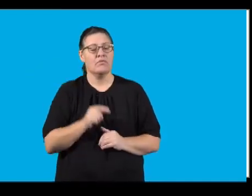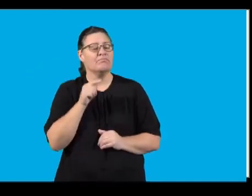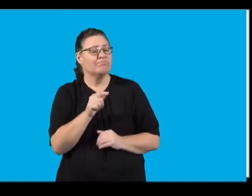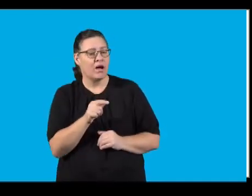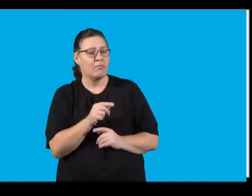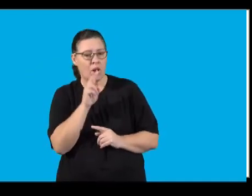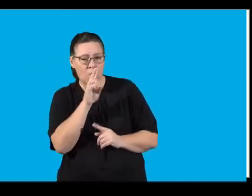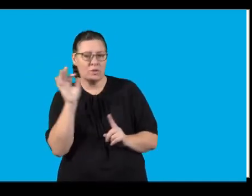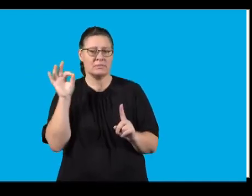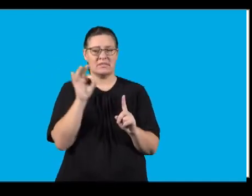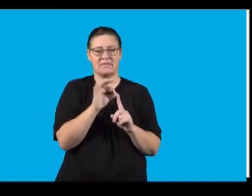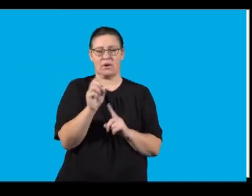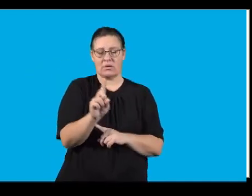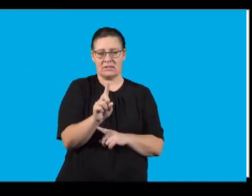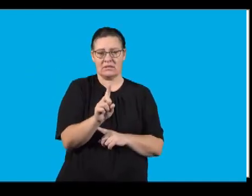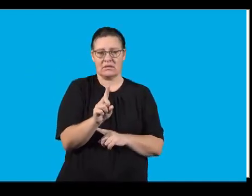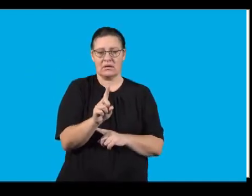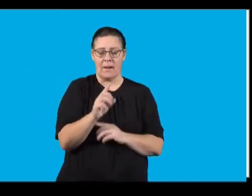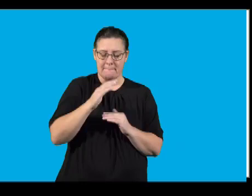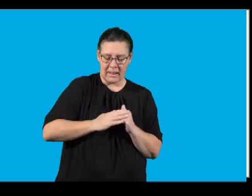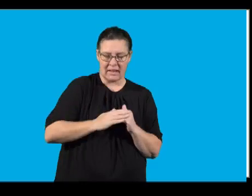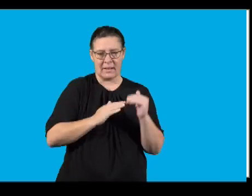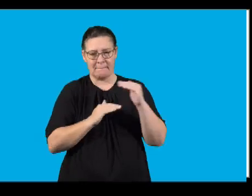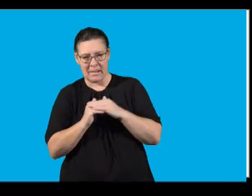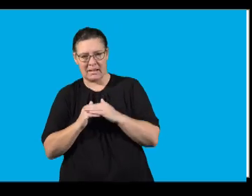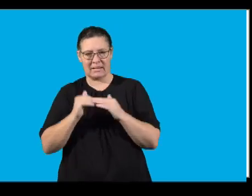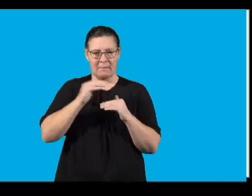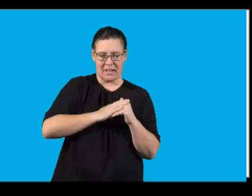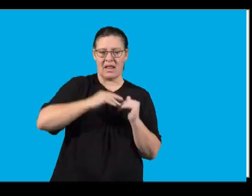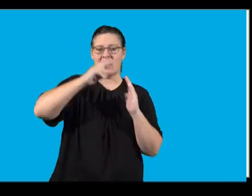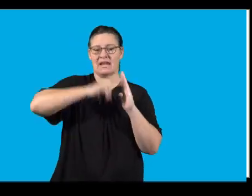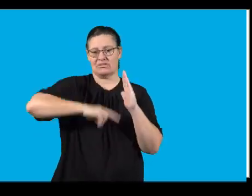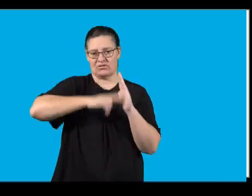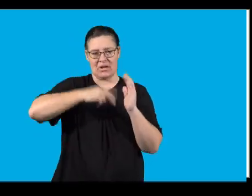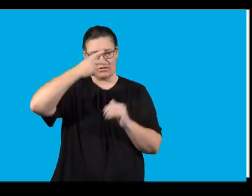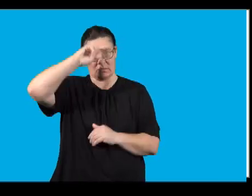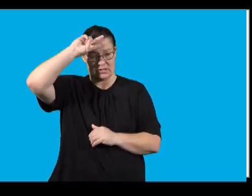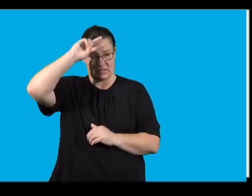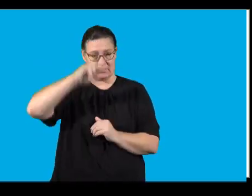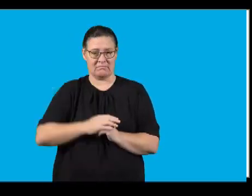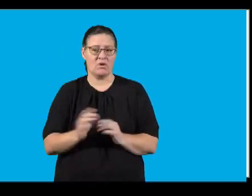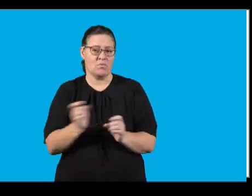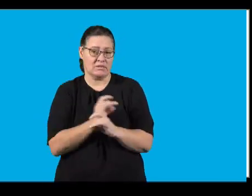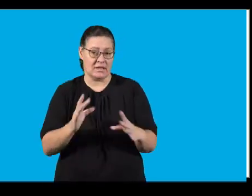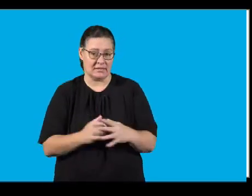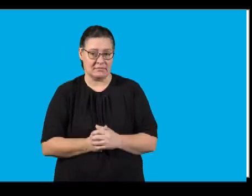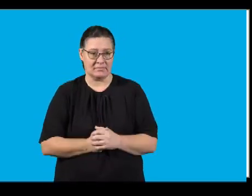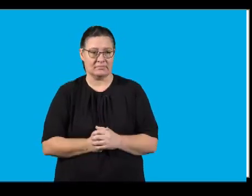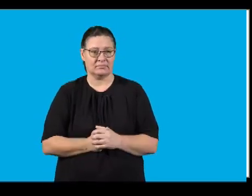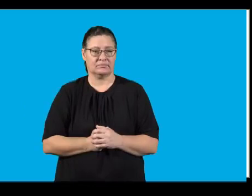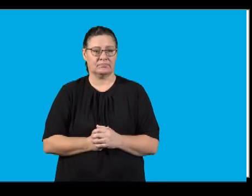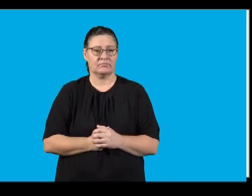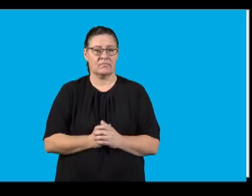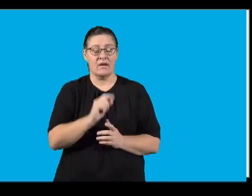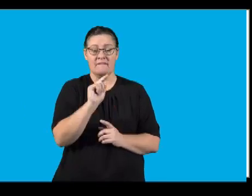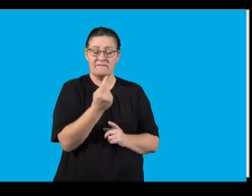And for this little piece, we're going to look specifically at the building blocks for literature interpretation. So let's